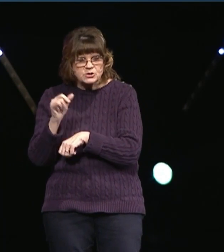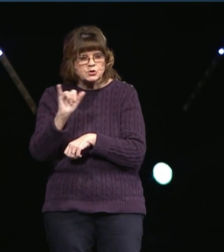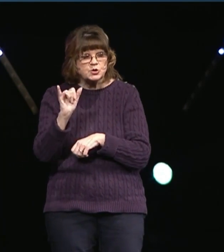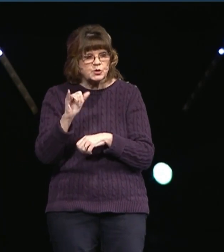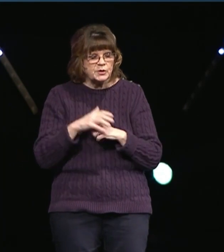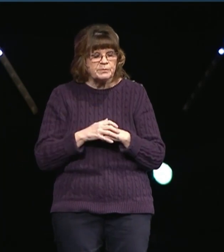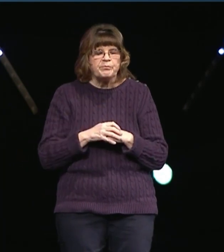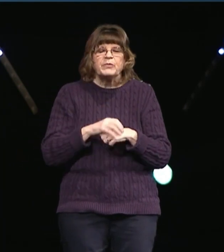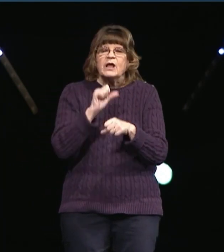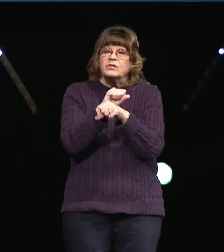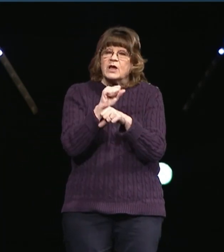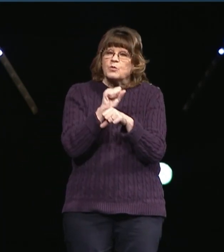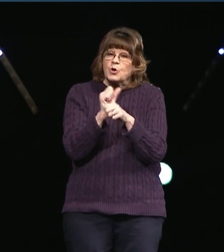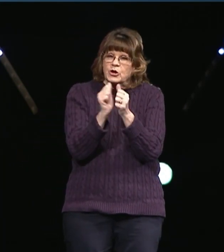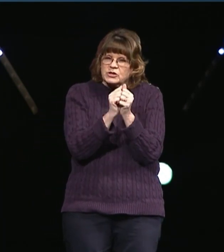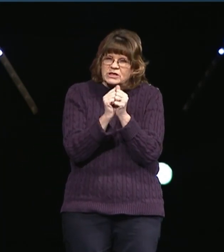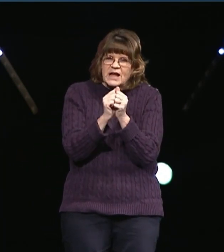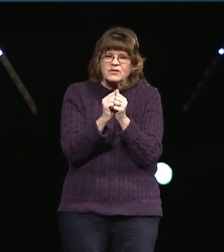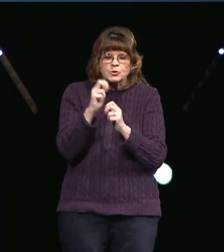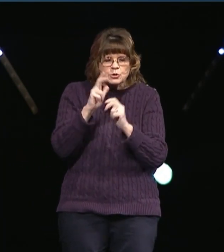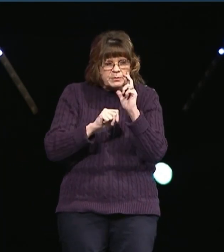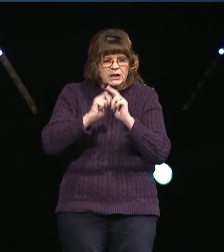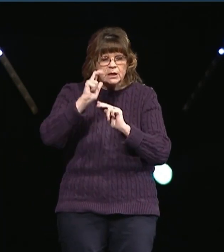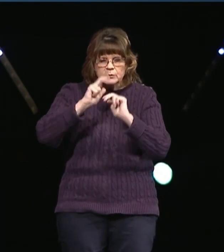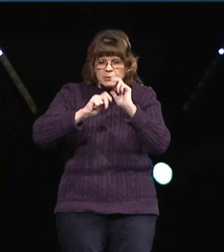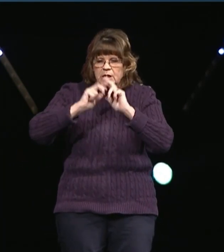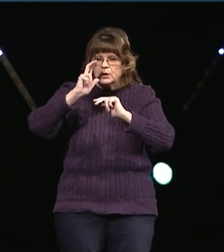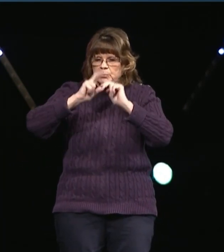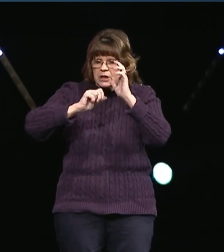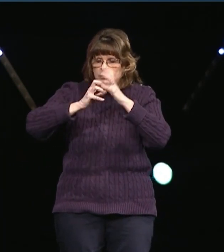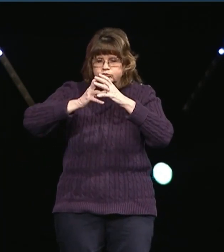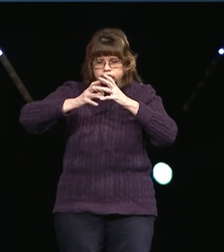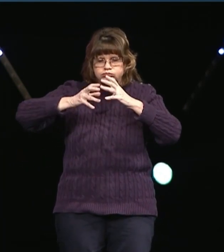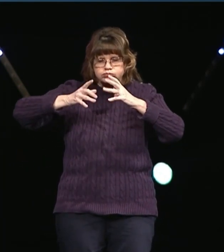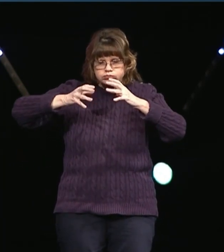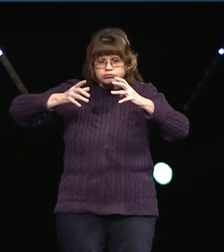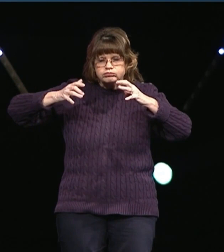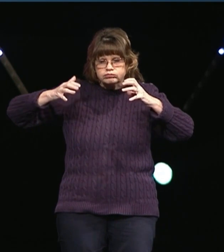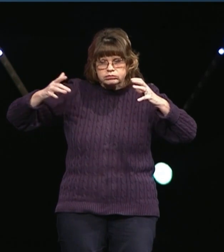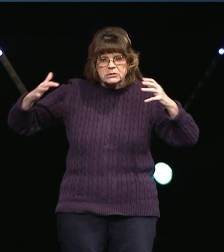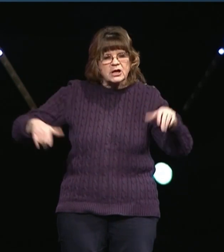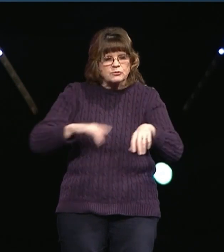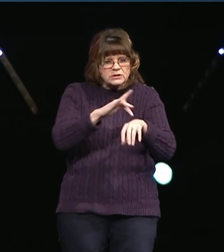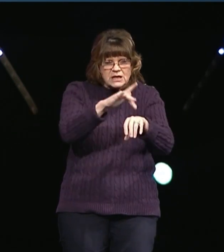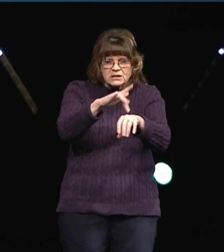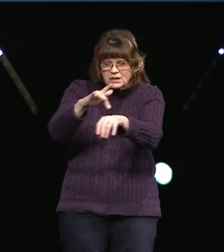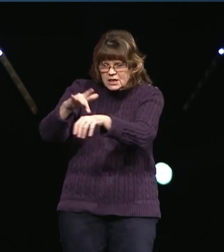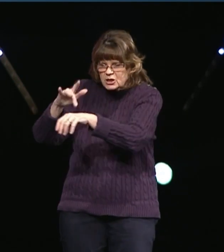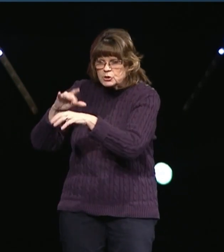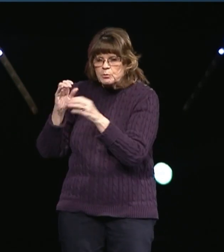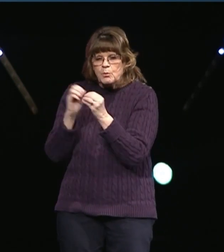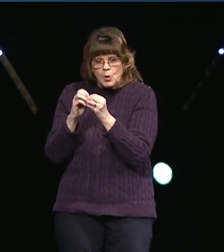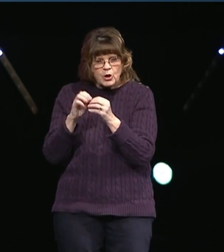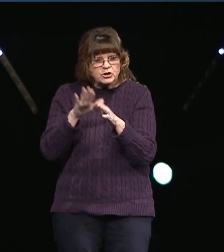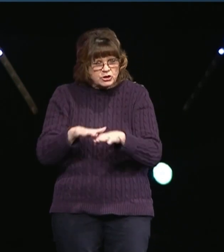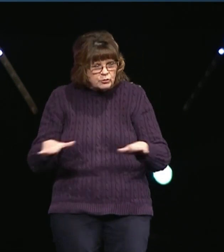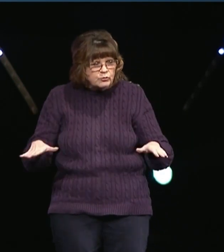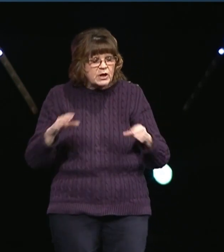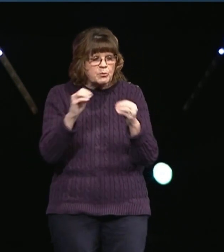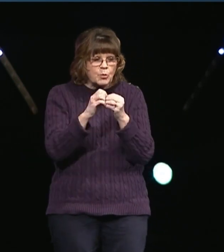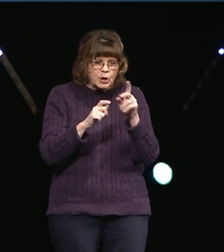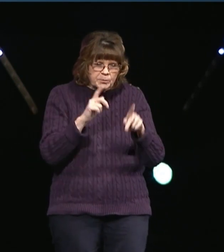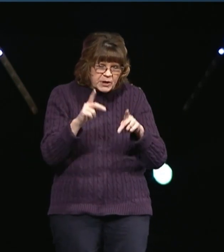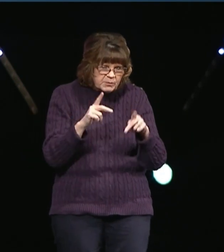together over the last 30 years to build IDEA and expand its reach to help increasingly more people in need throughout the islands. They encountered